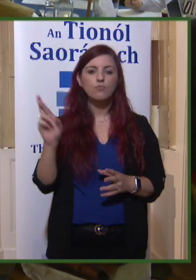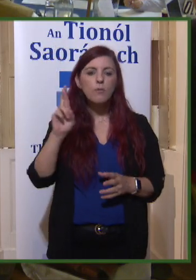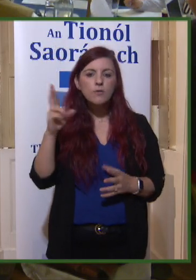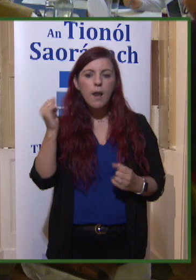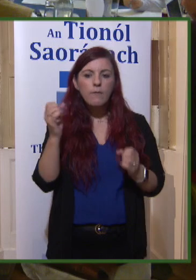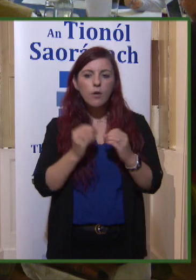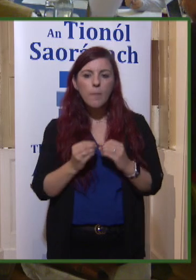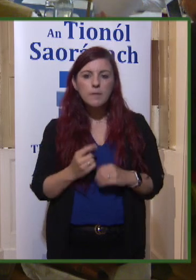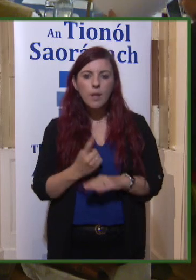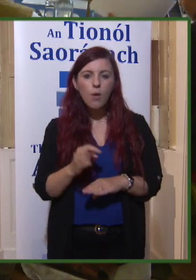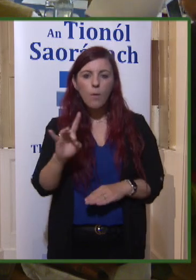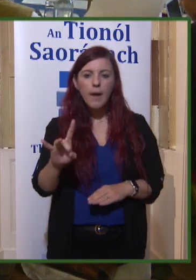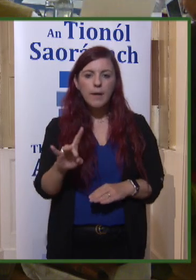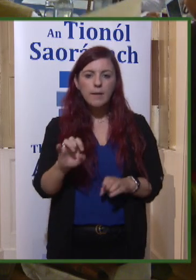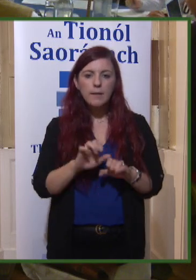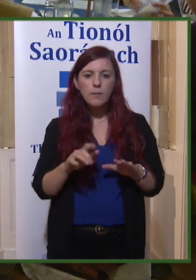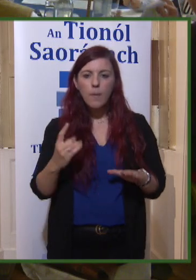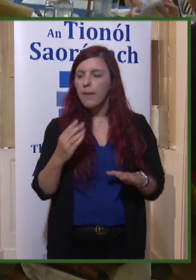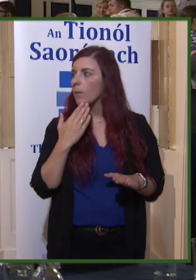has a comment. Table 1, thank you.